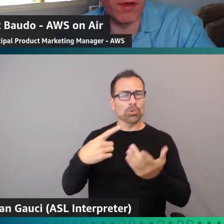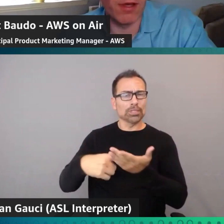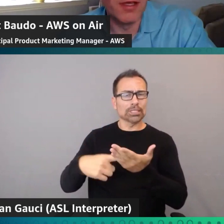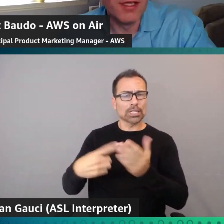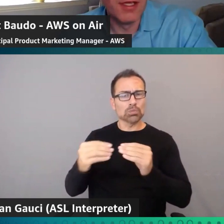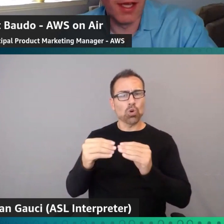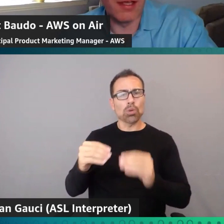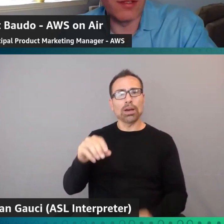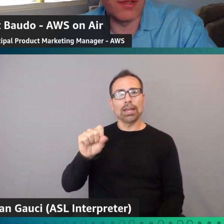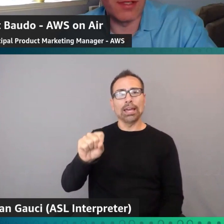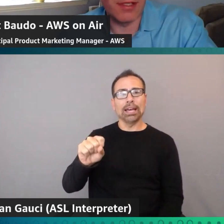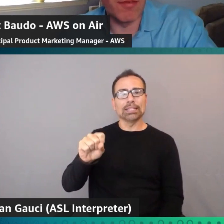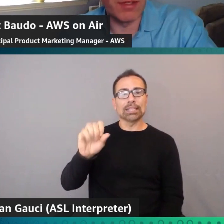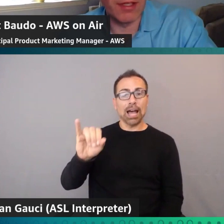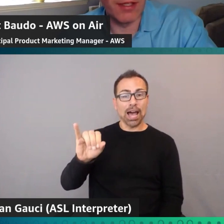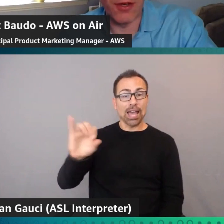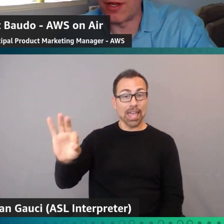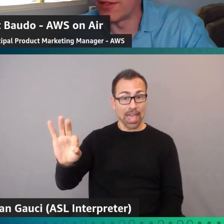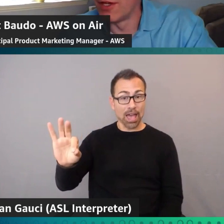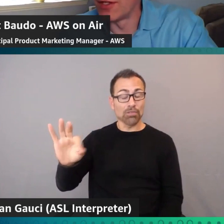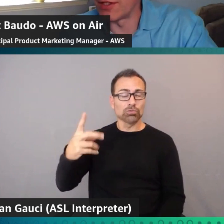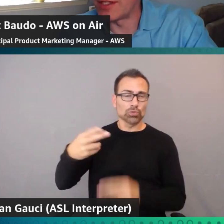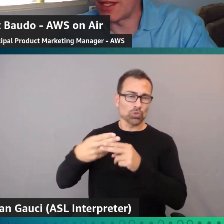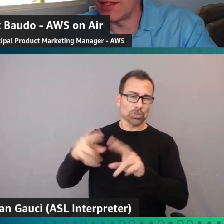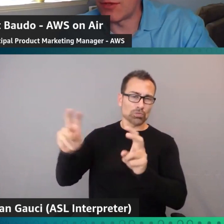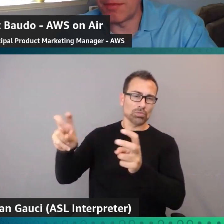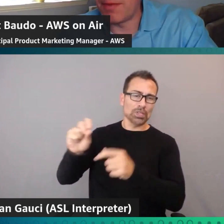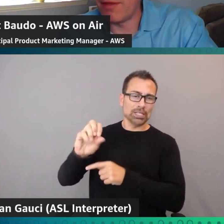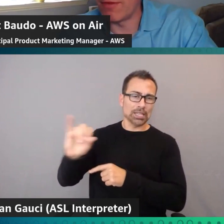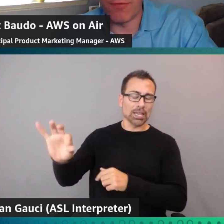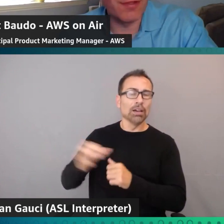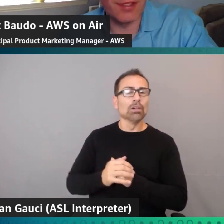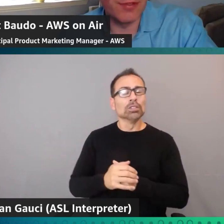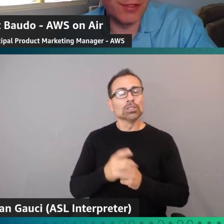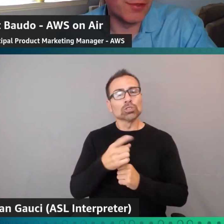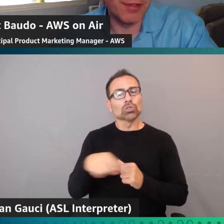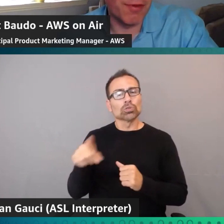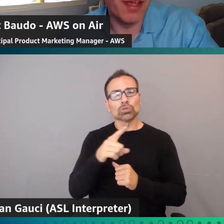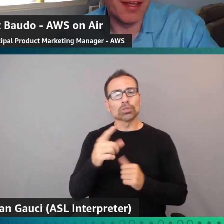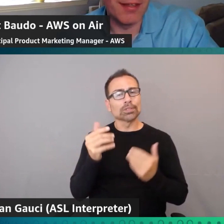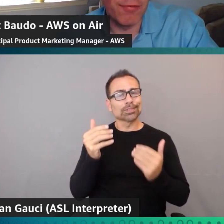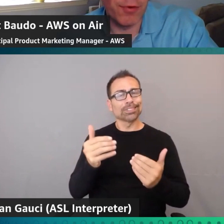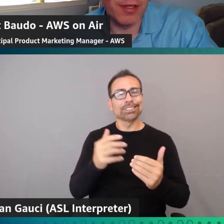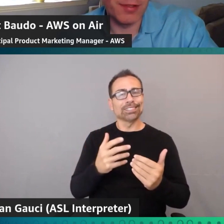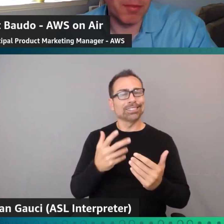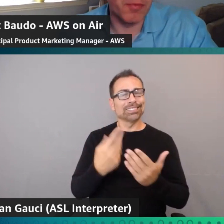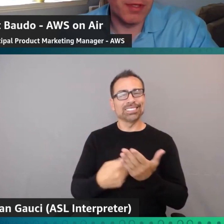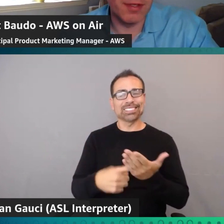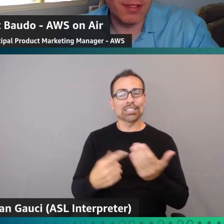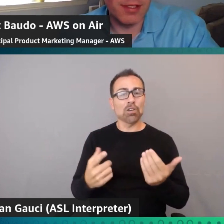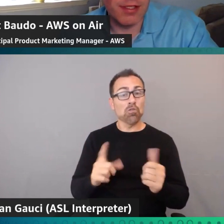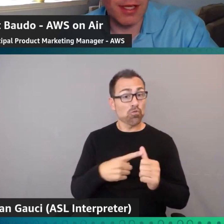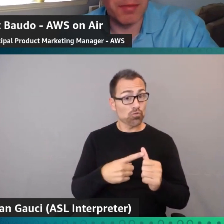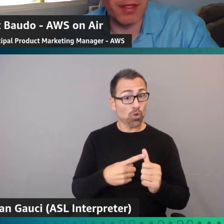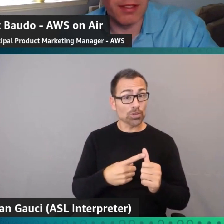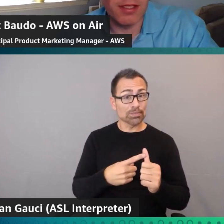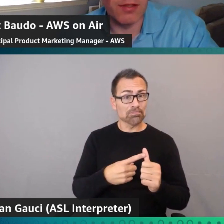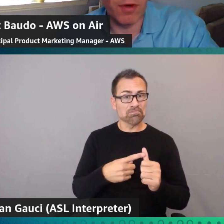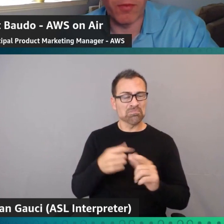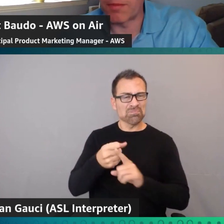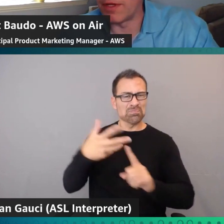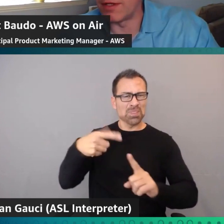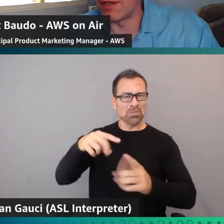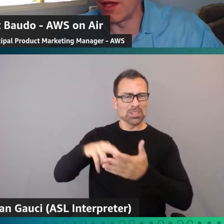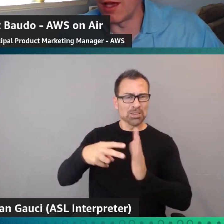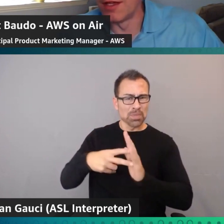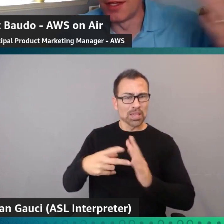SIF, as it's lovingly called. So let's get into it. Maybe the first thing you should do is define it for us. I mean, the Sustainability Insights